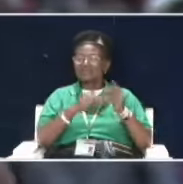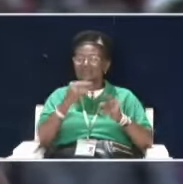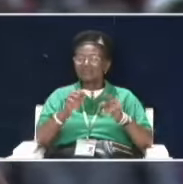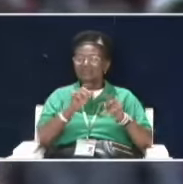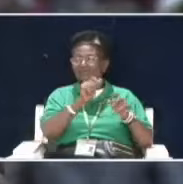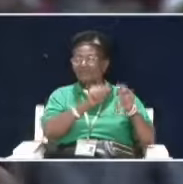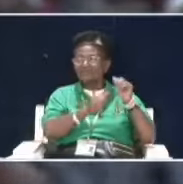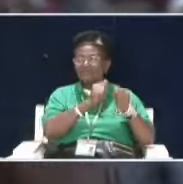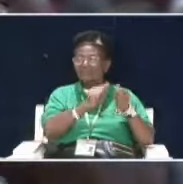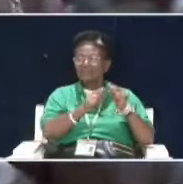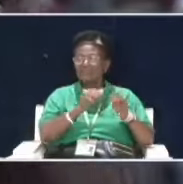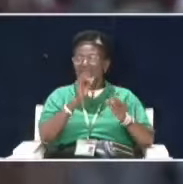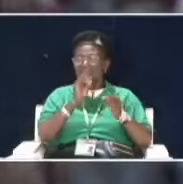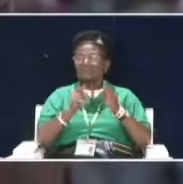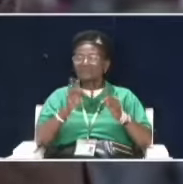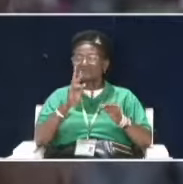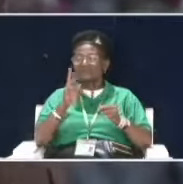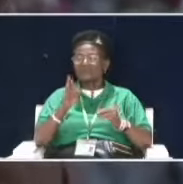you are